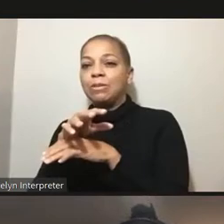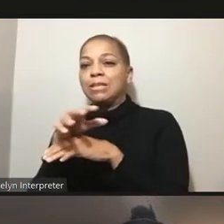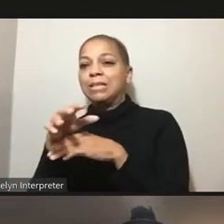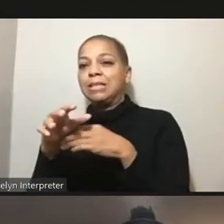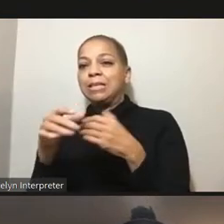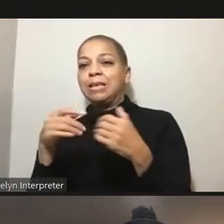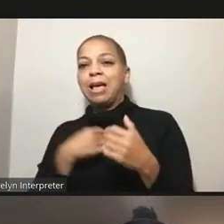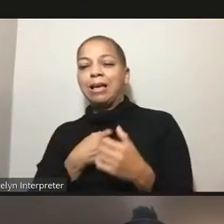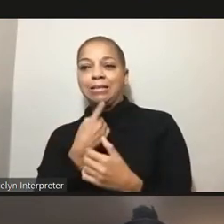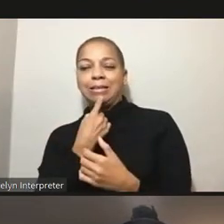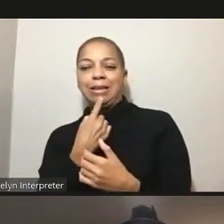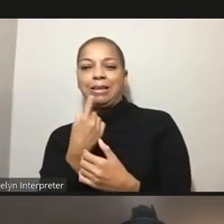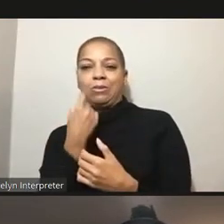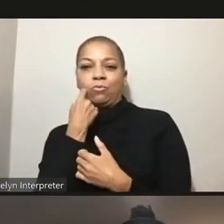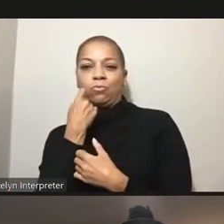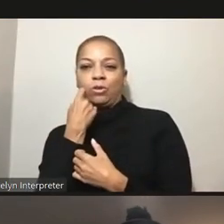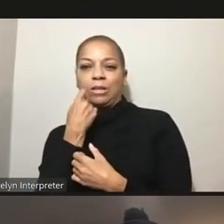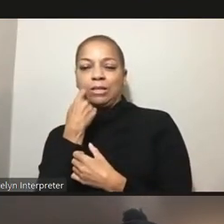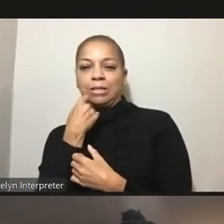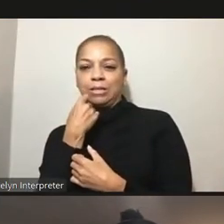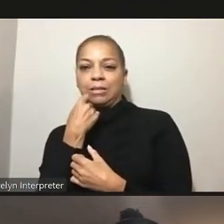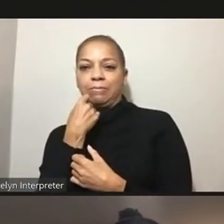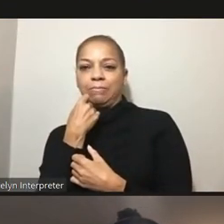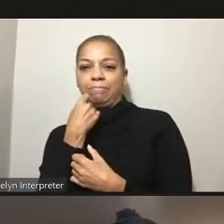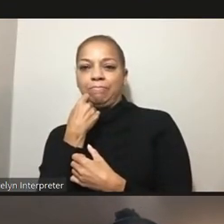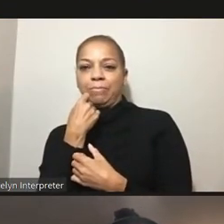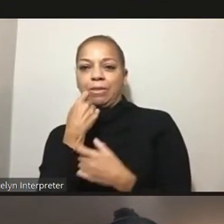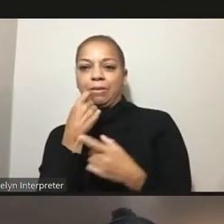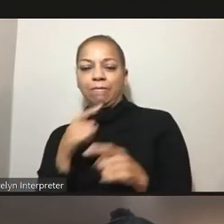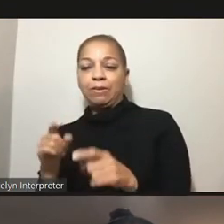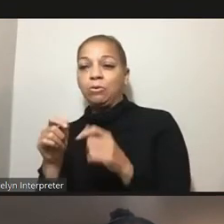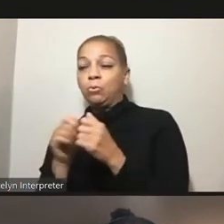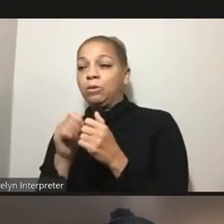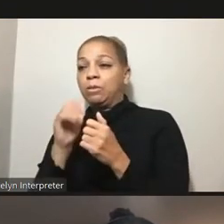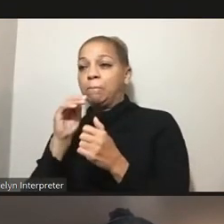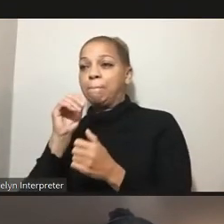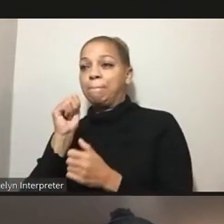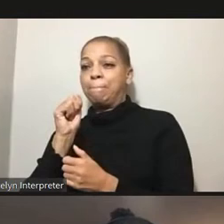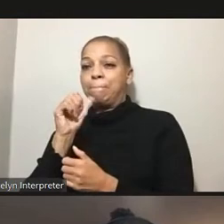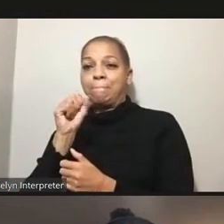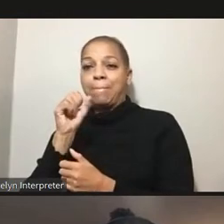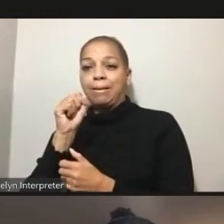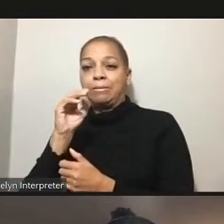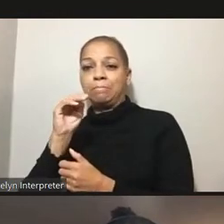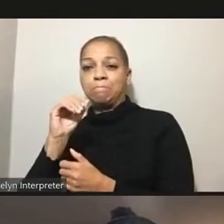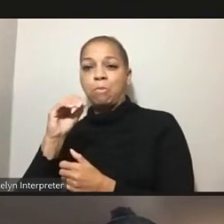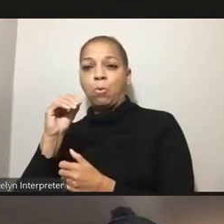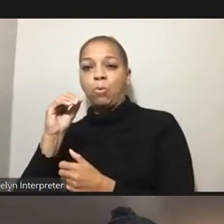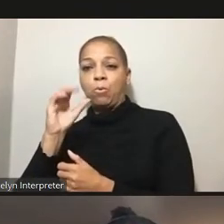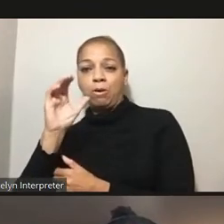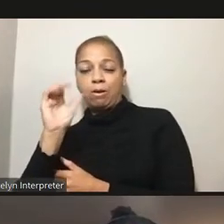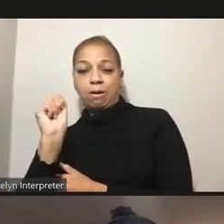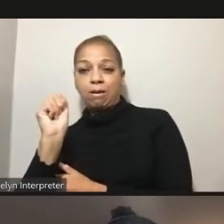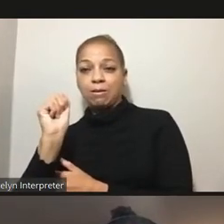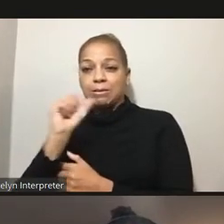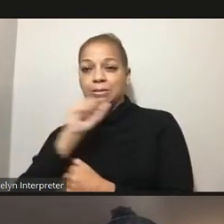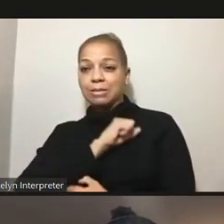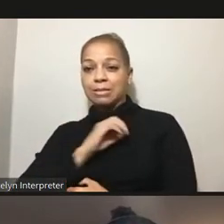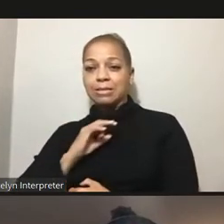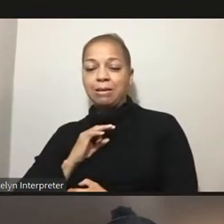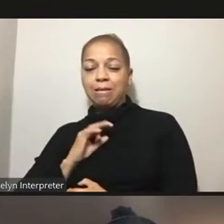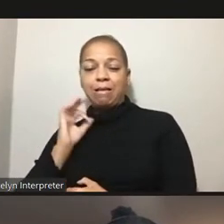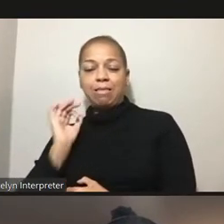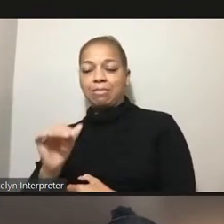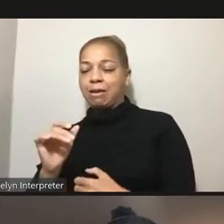a recent engagement with the MASS MoCA staff, the front of house staff, that is reactivated the